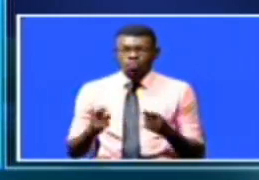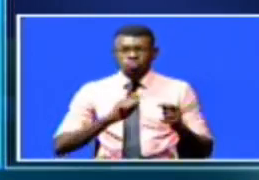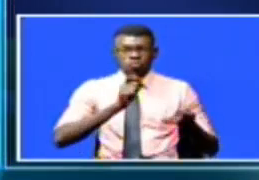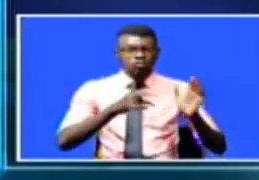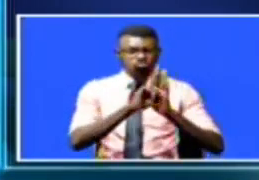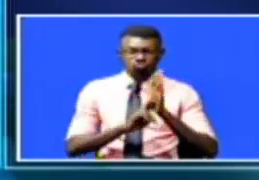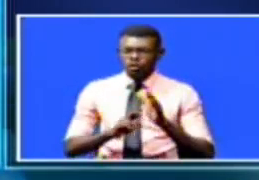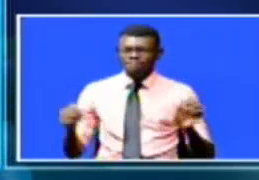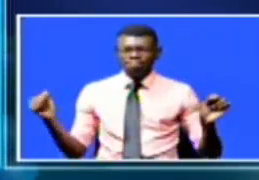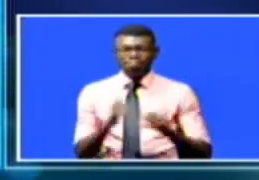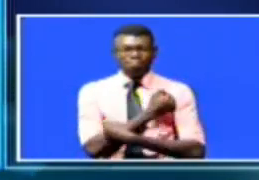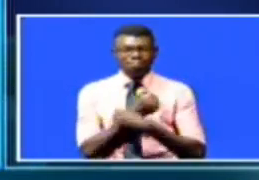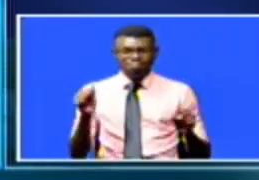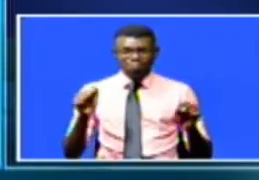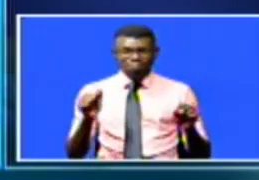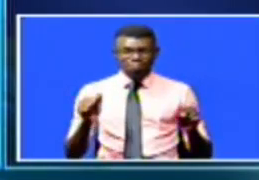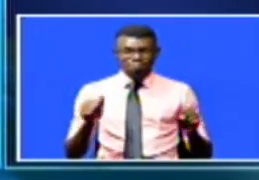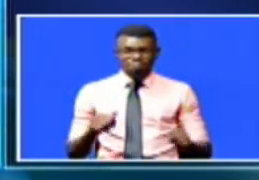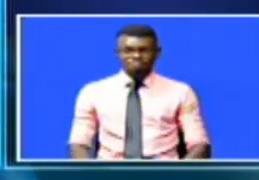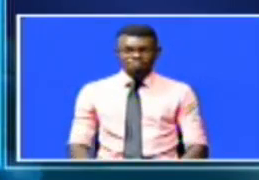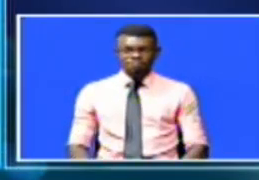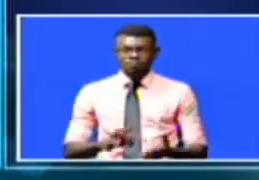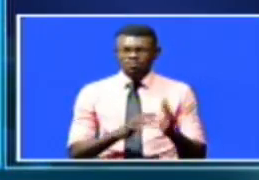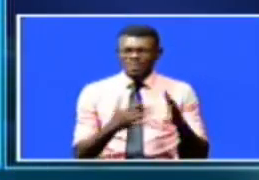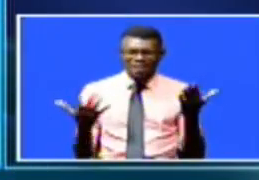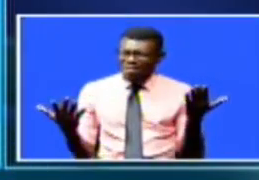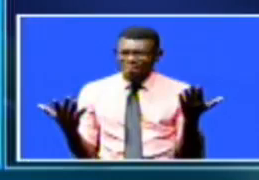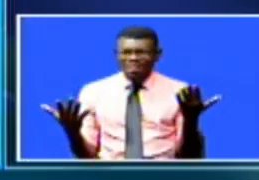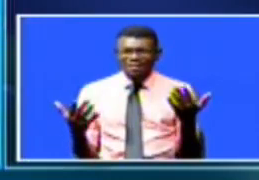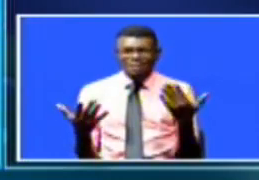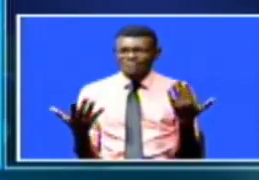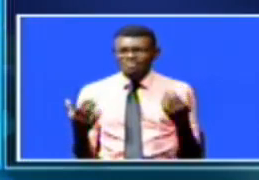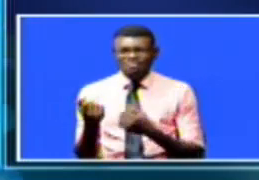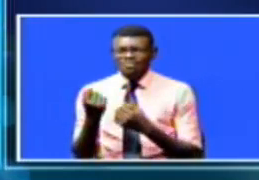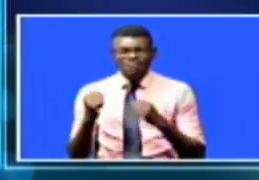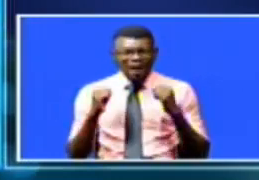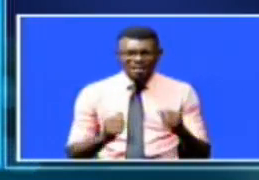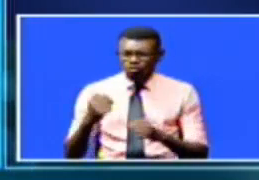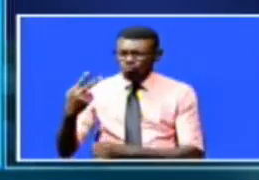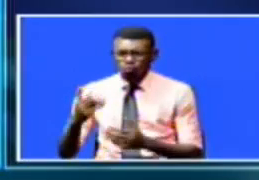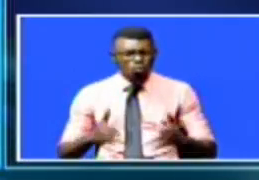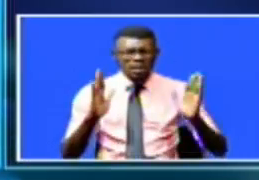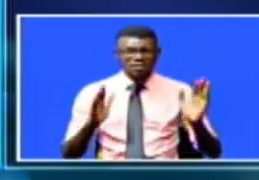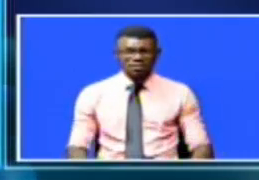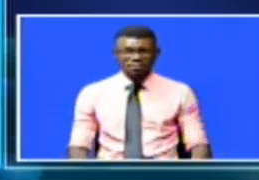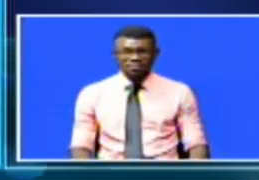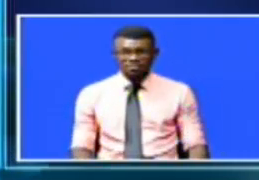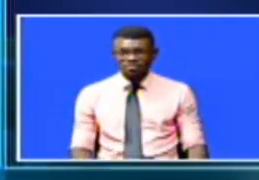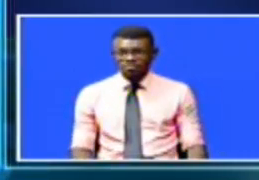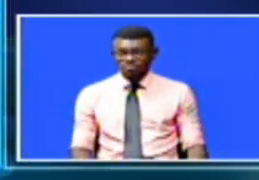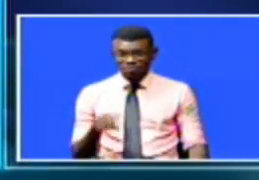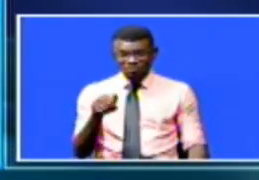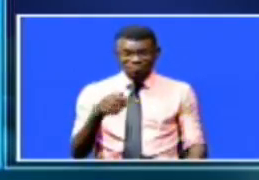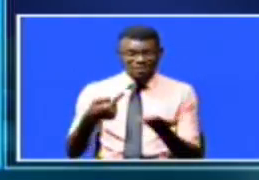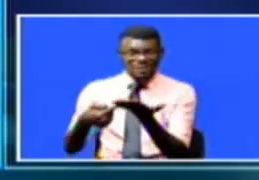Parliament is ongoing. So there seems to be some double standards here. You know, I don't think it's actually double standard. I think what it is that this is a